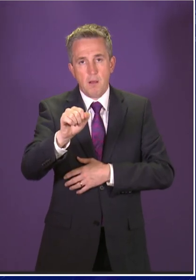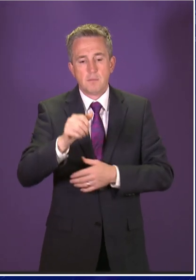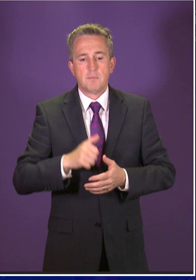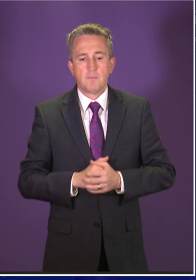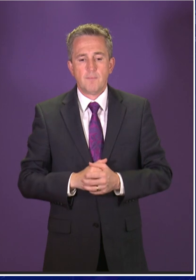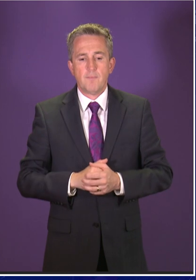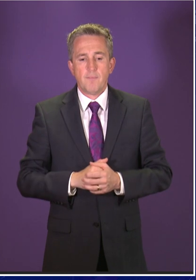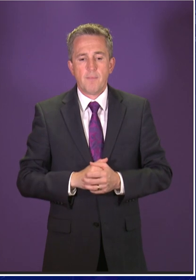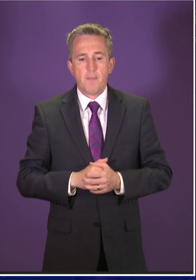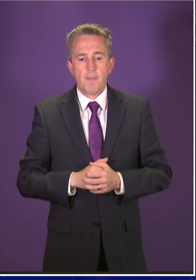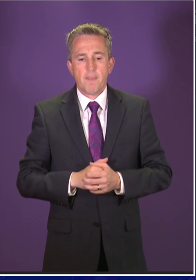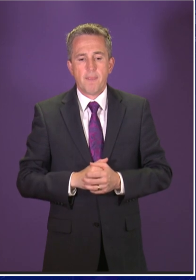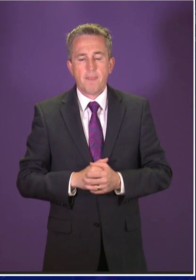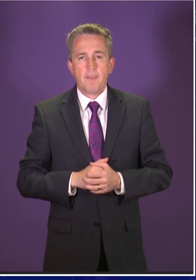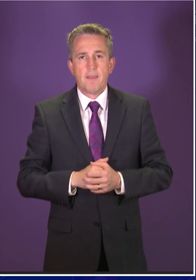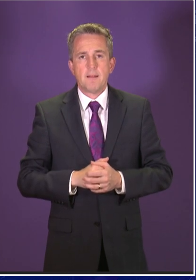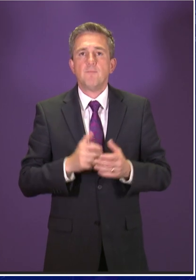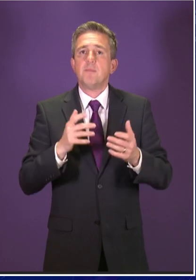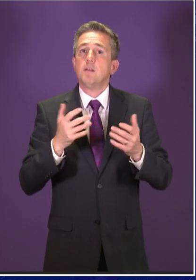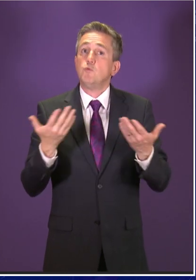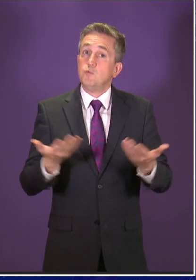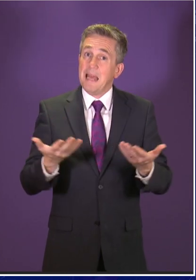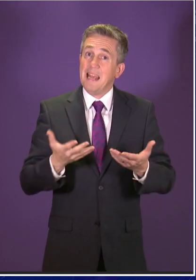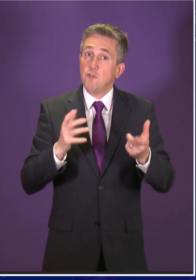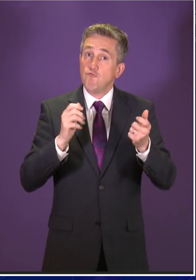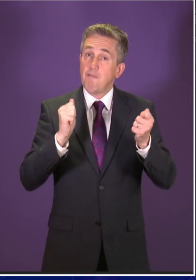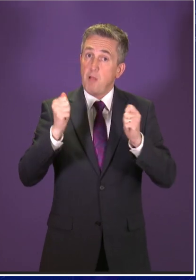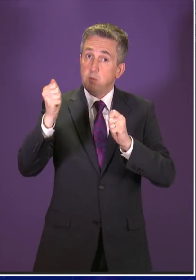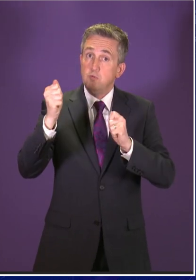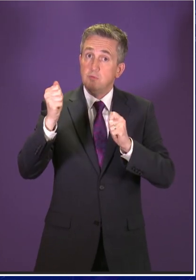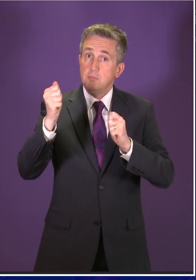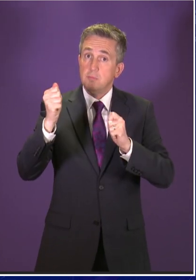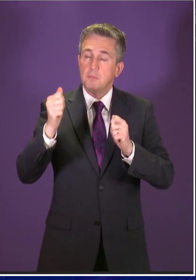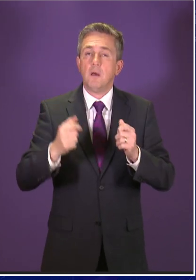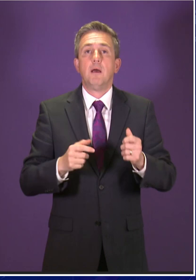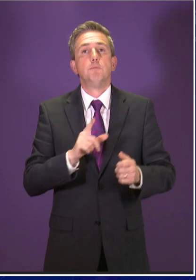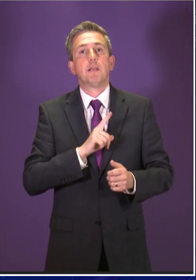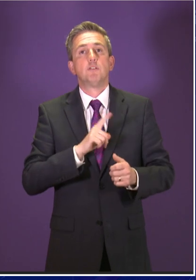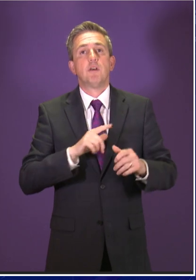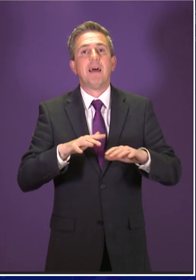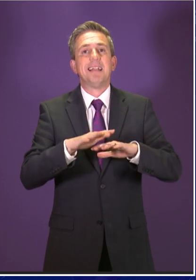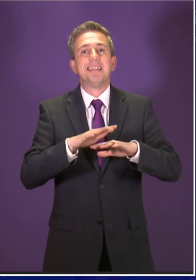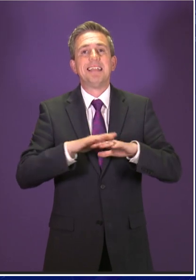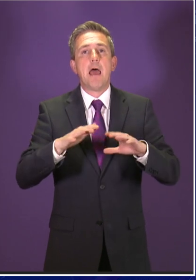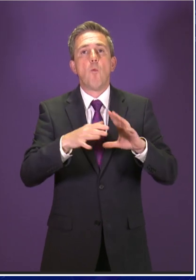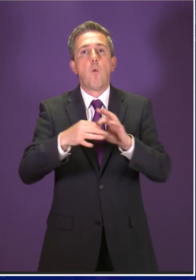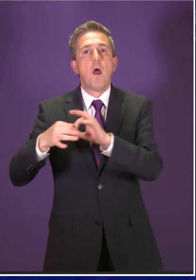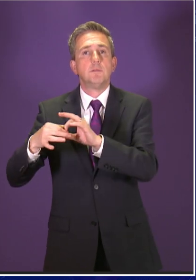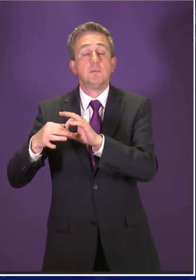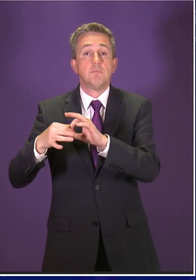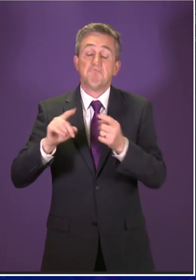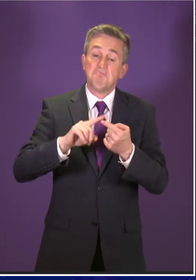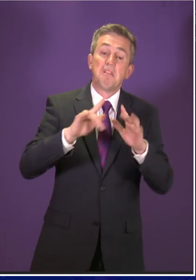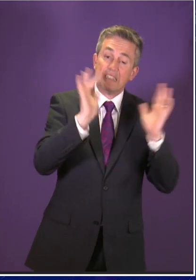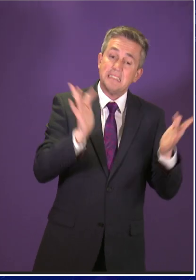The nature of the revolution emerging around us today has to do with the fact that we're entering an era of networks. And by networks, I don't just mean the internet. I